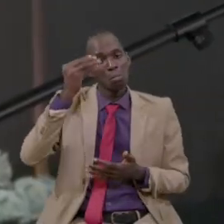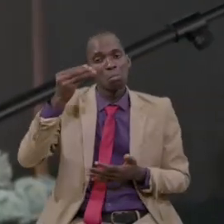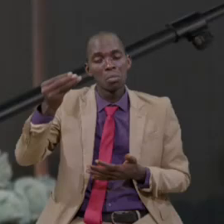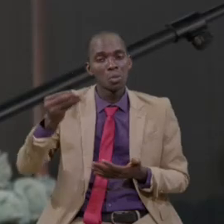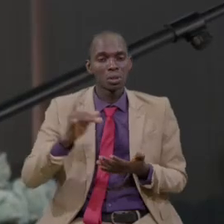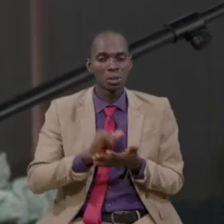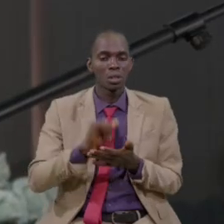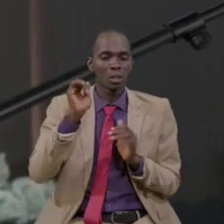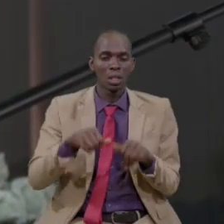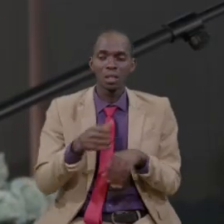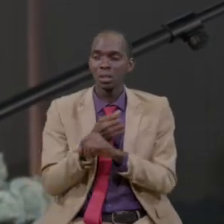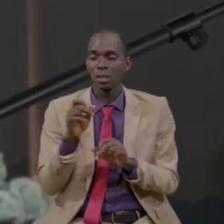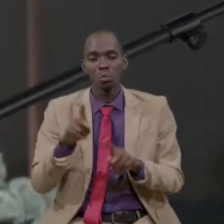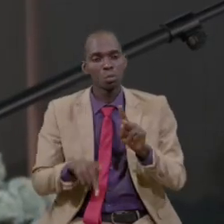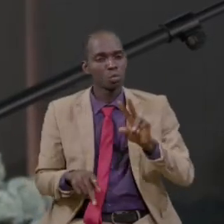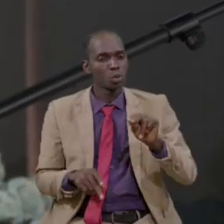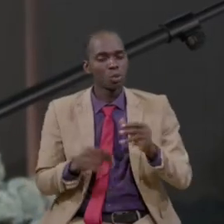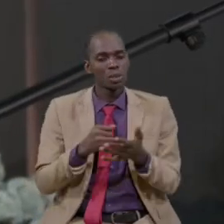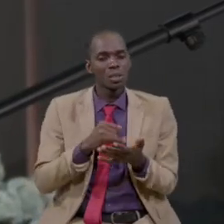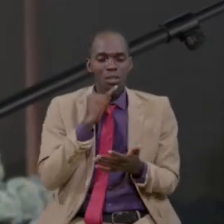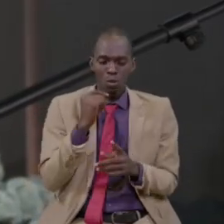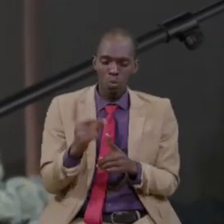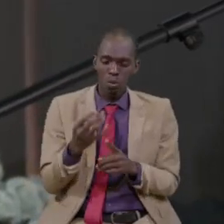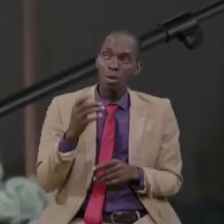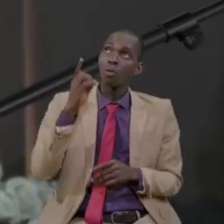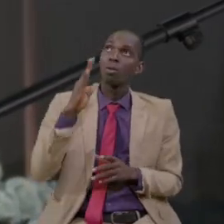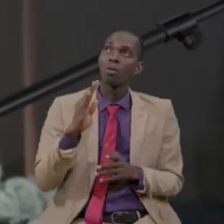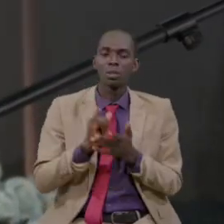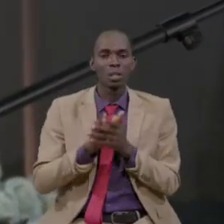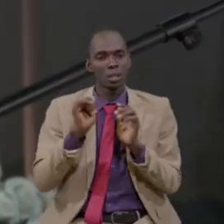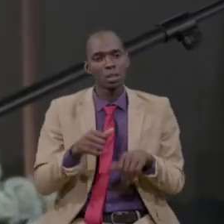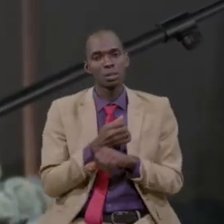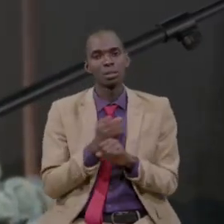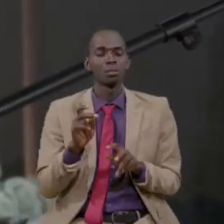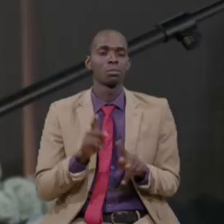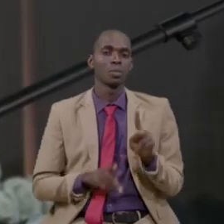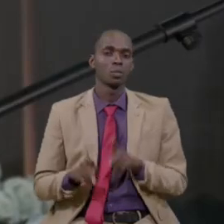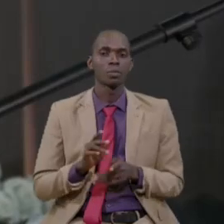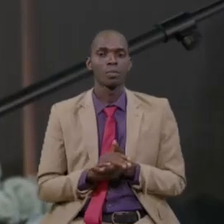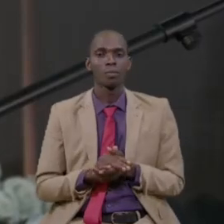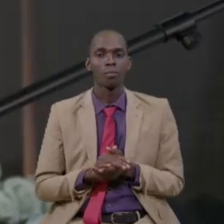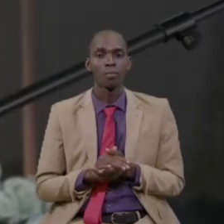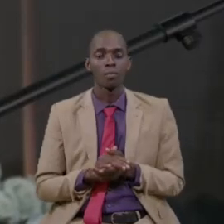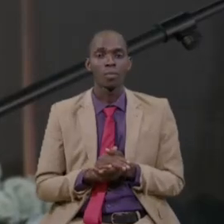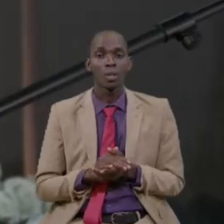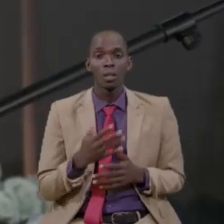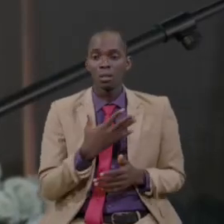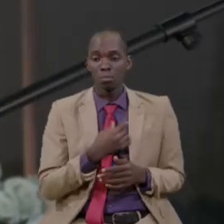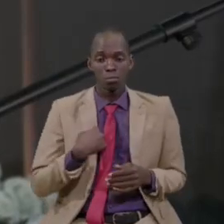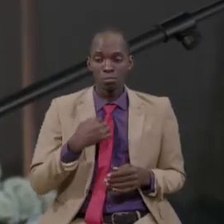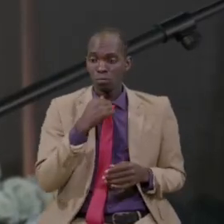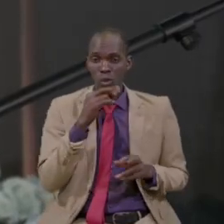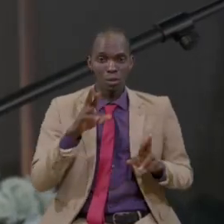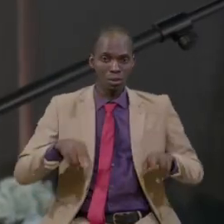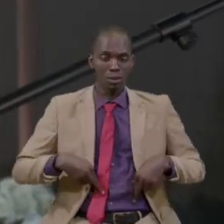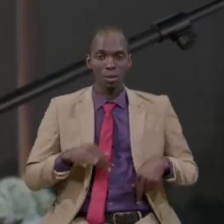of God that will save people. And I'm not retiring, but I'm calling you before I